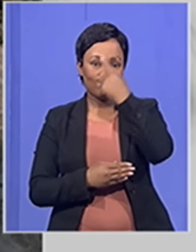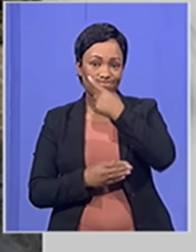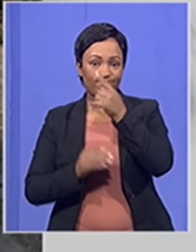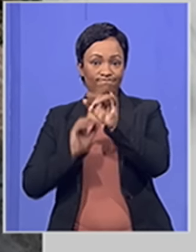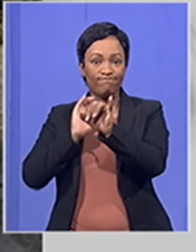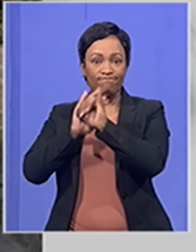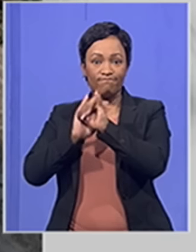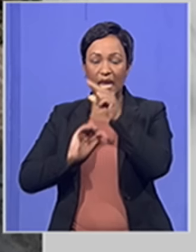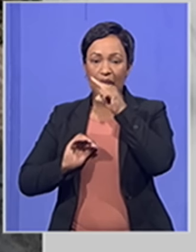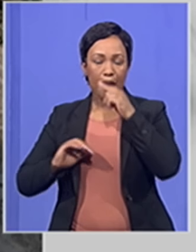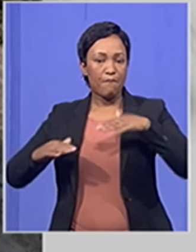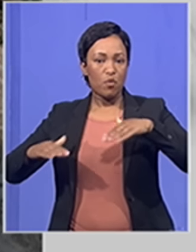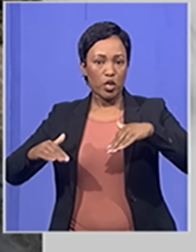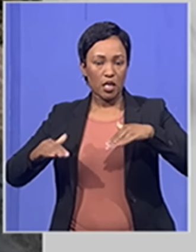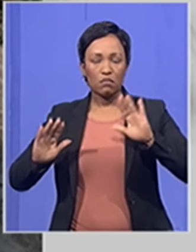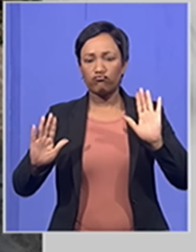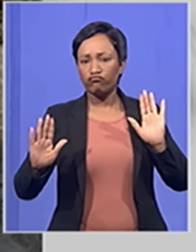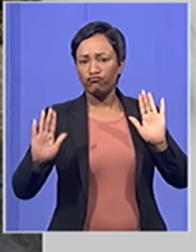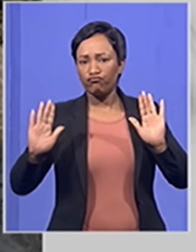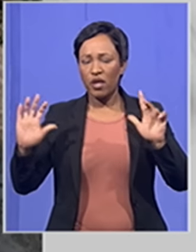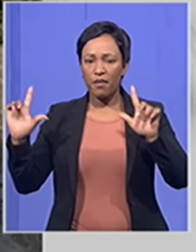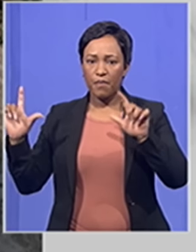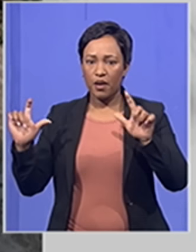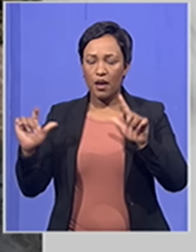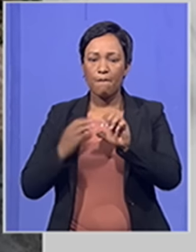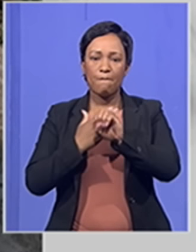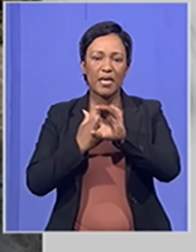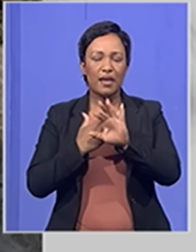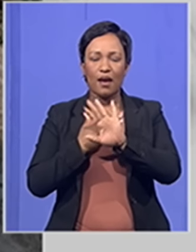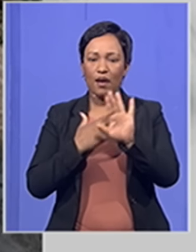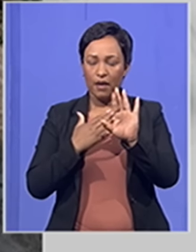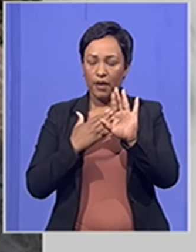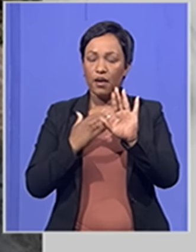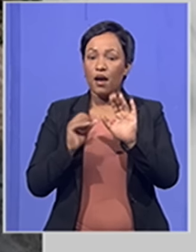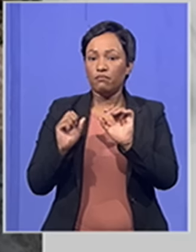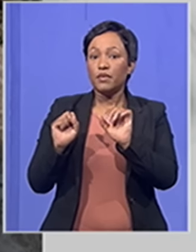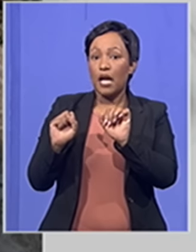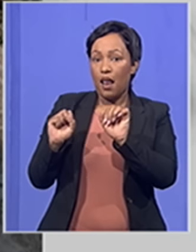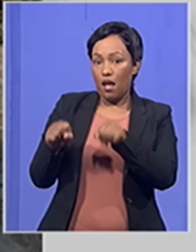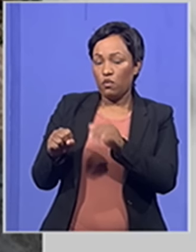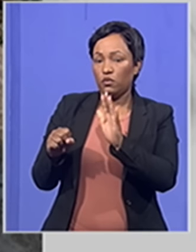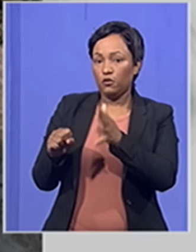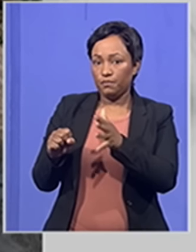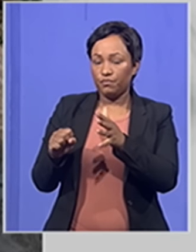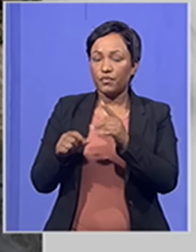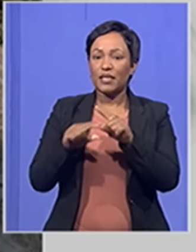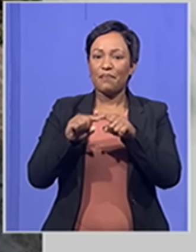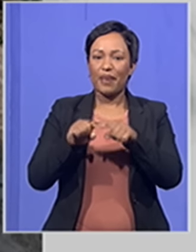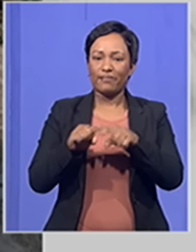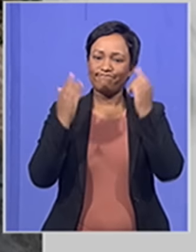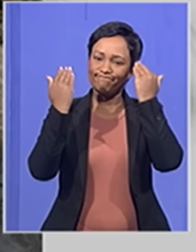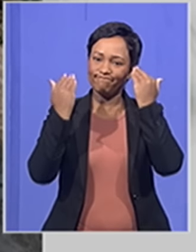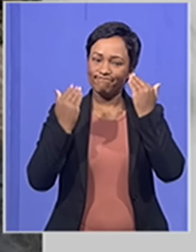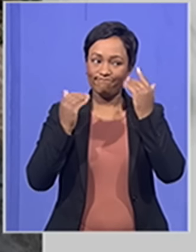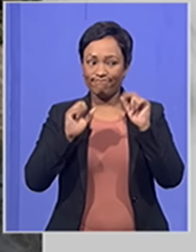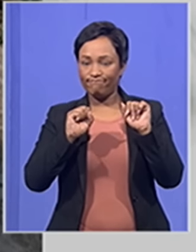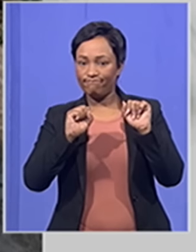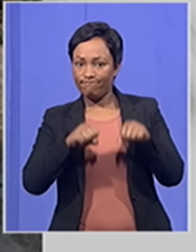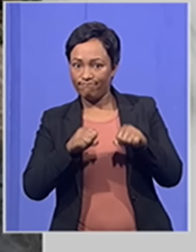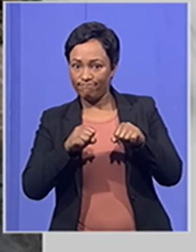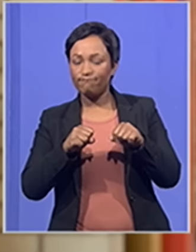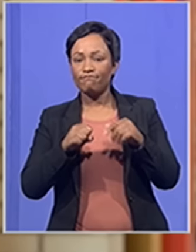has been conducted, the media will be allowed in. That's if the magistrate grants them the permission